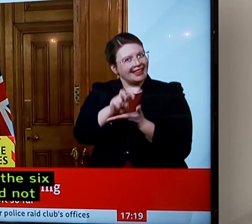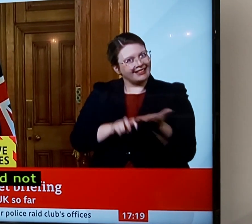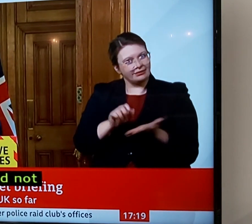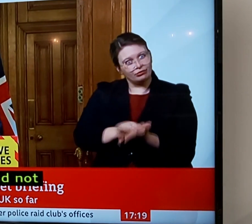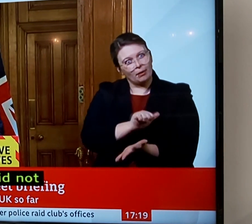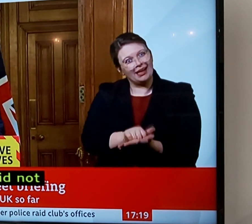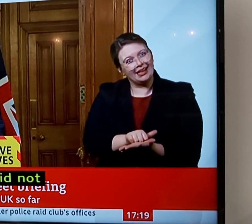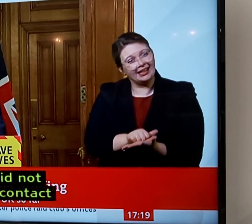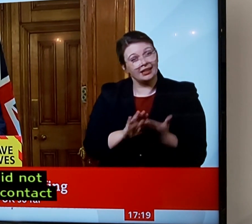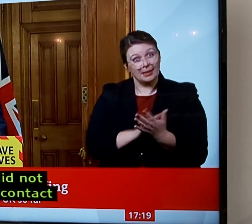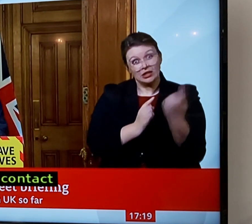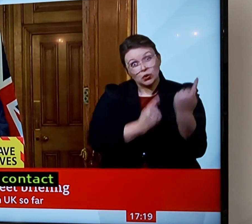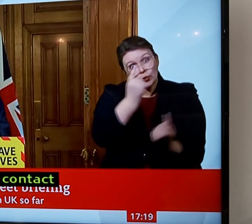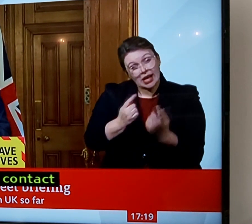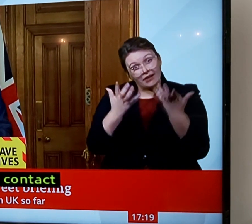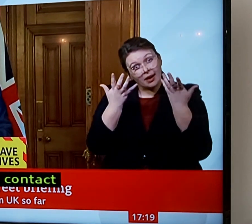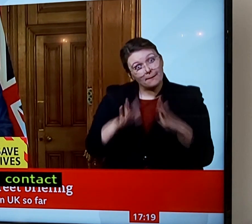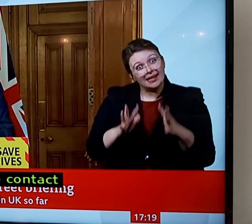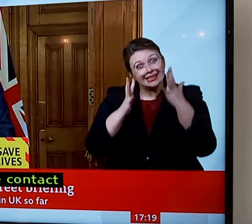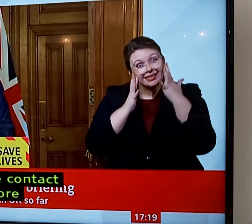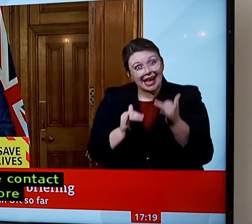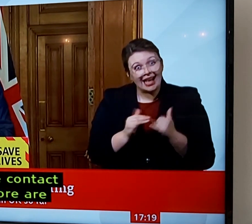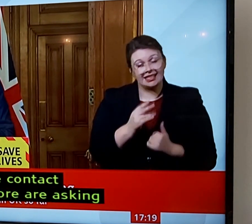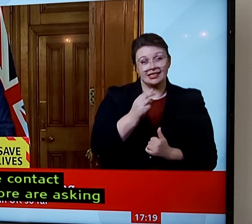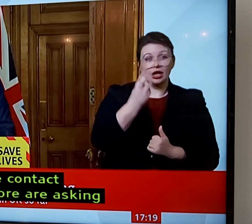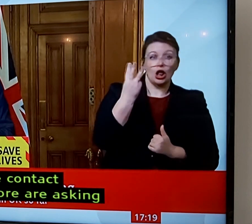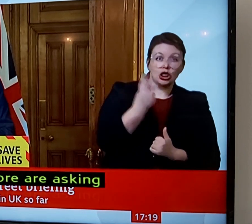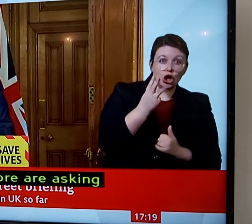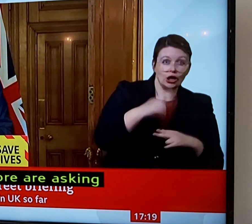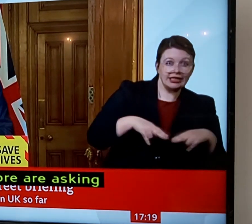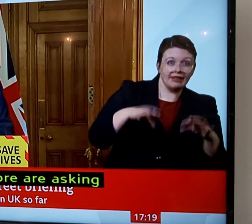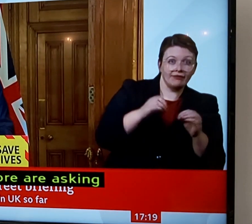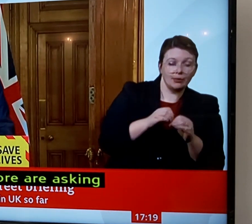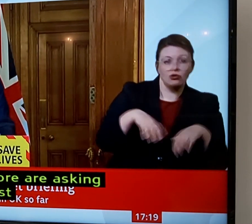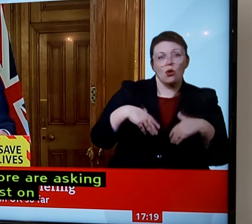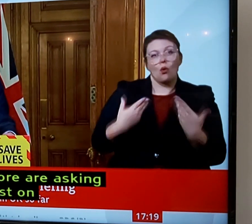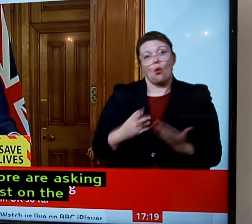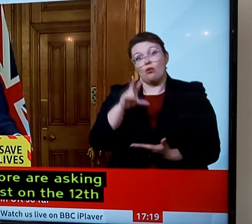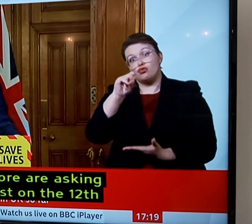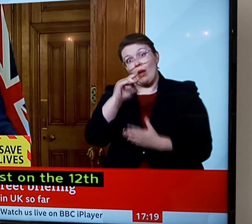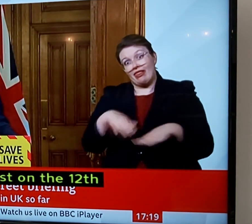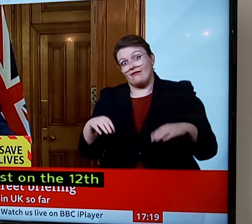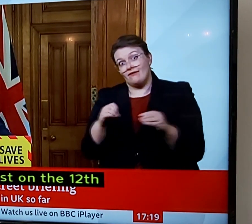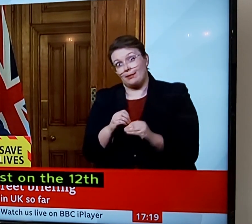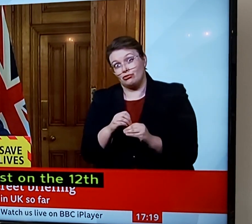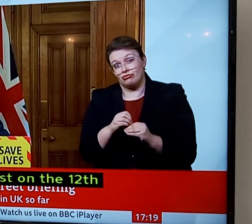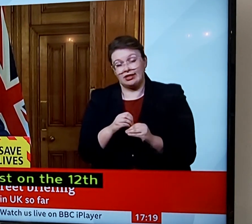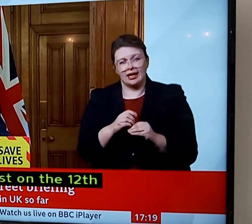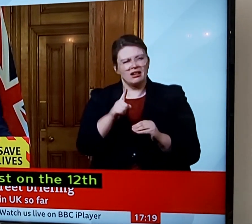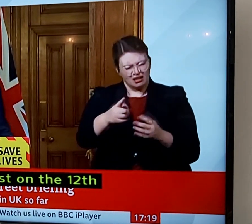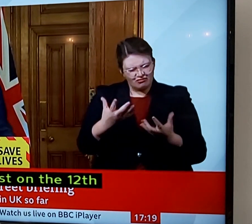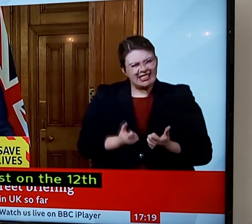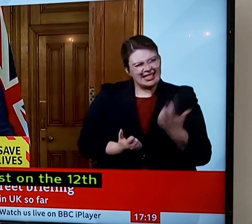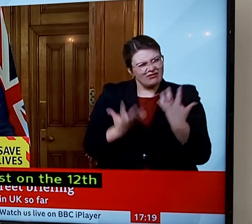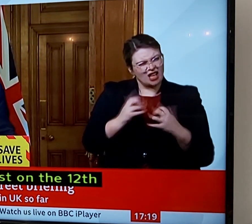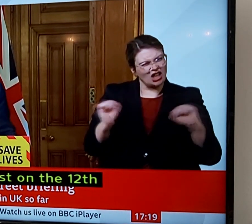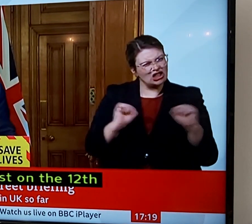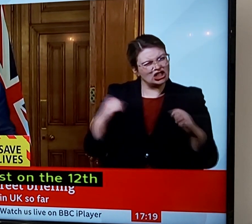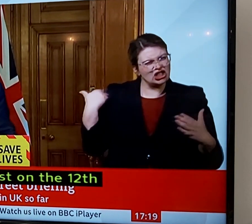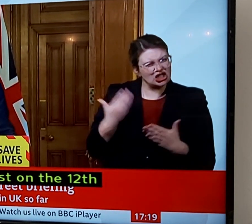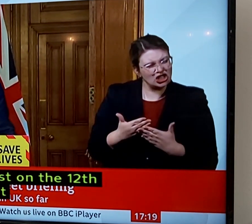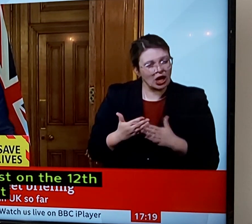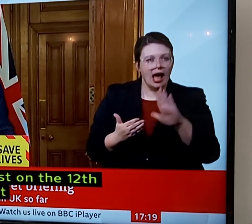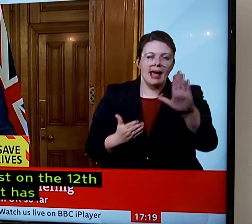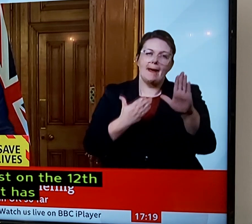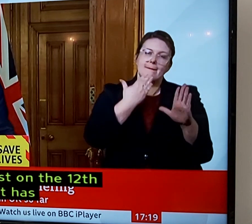or 13th of February but hasn't received the result back to please get in touch by calling 119